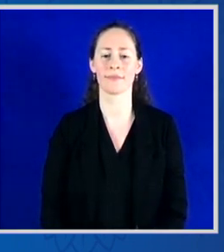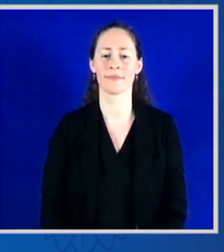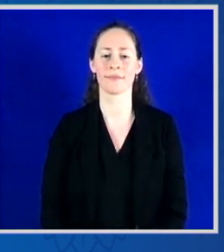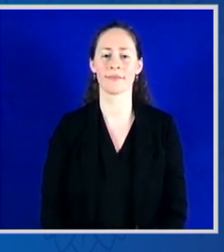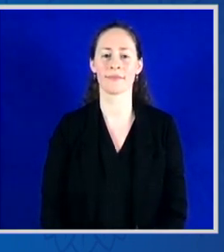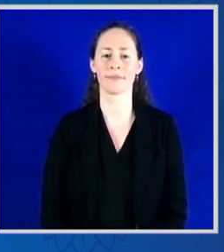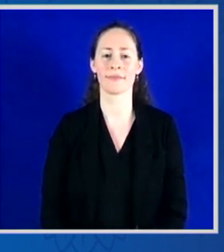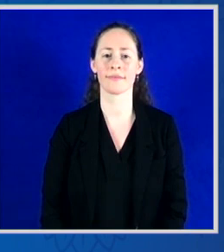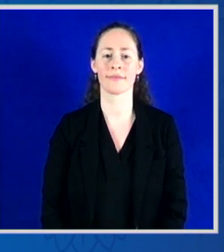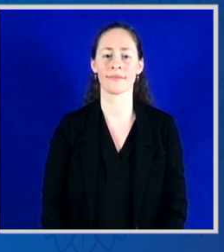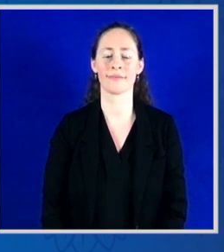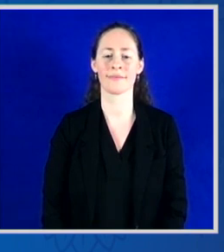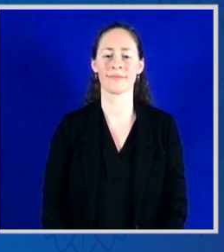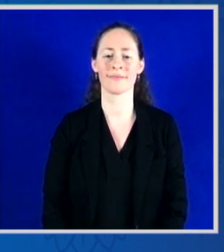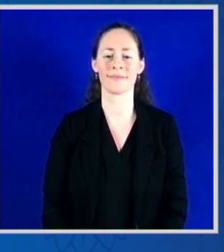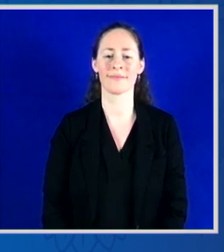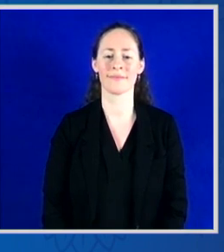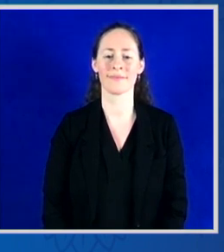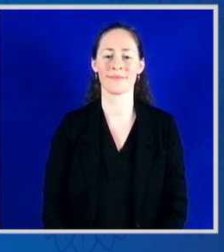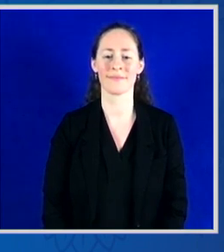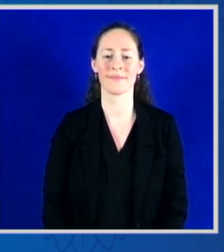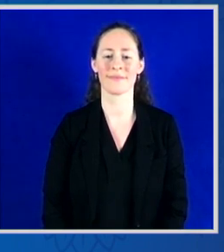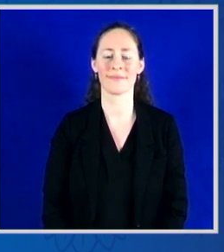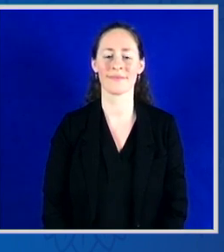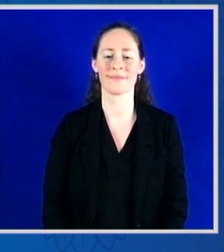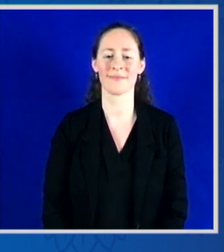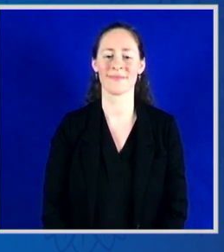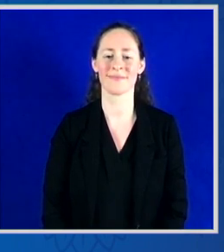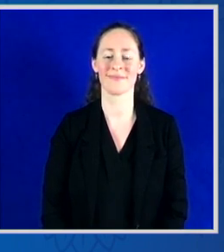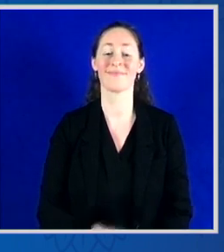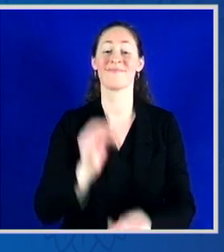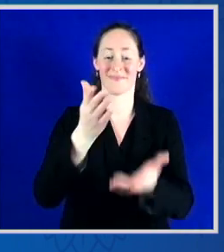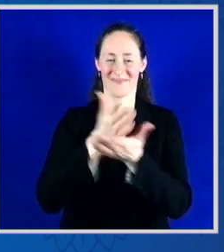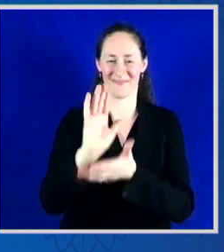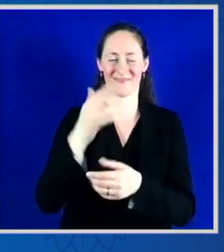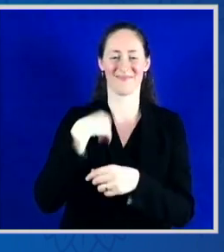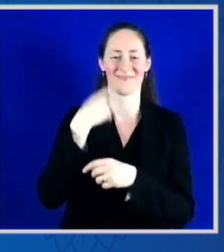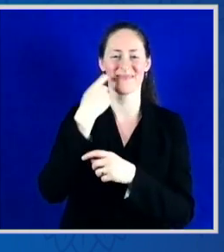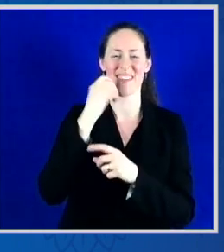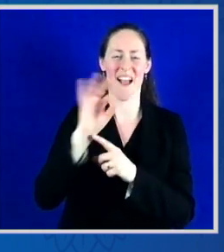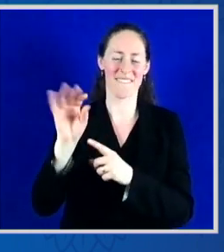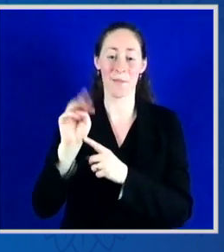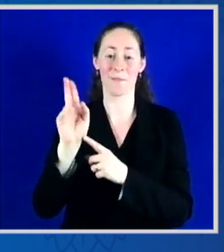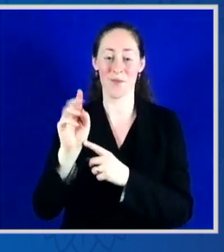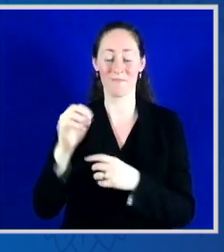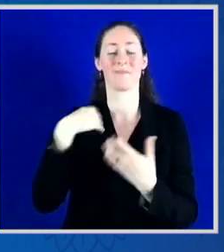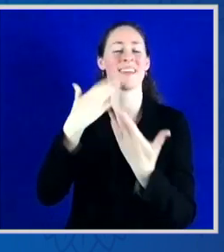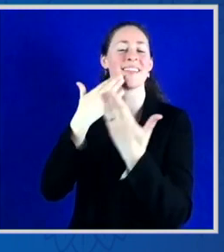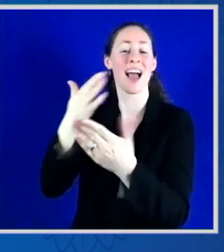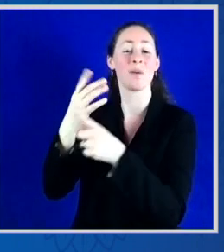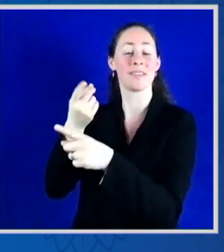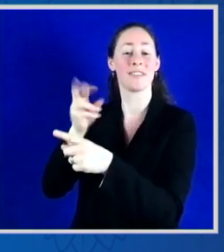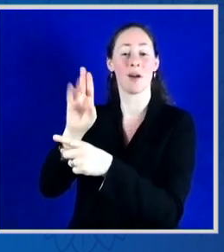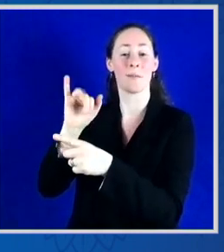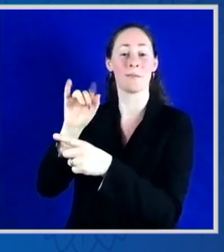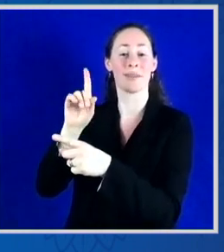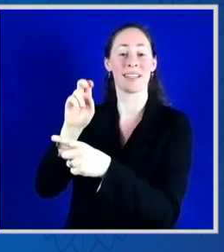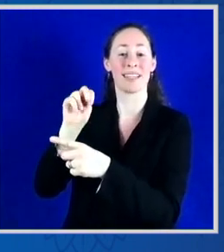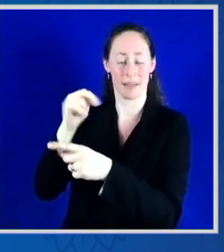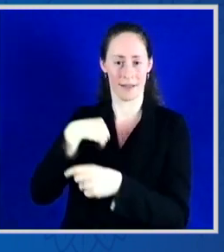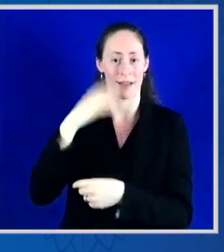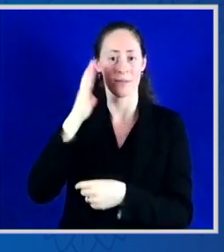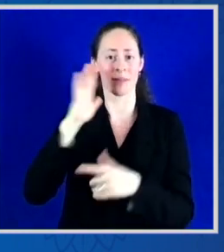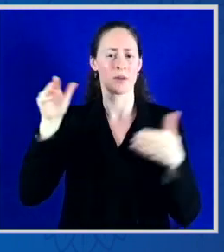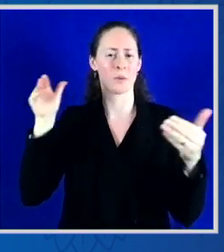Okay, now I'm off of mute. But thank you, Dr. Biden. And now I want to quickly introduce you to all of our box guests